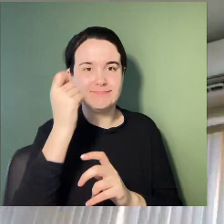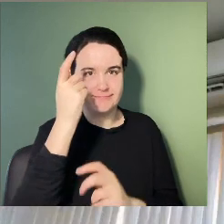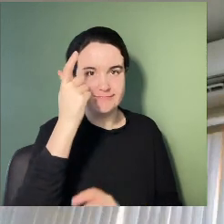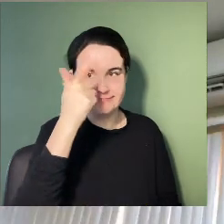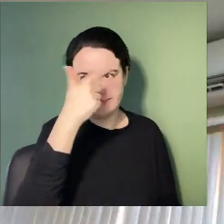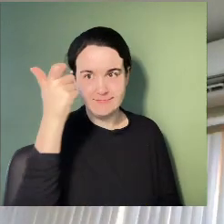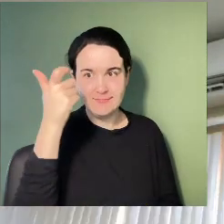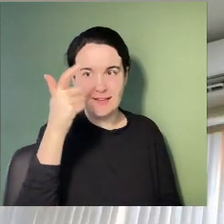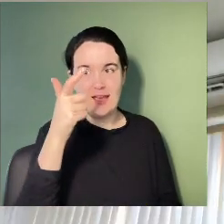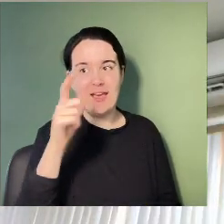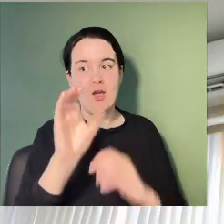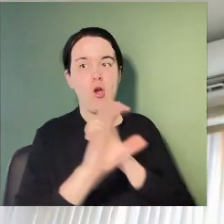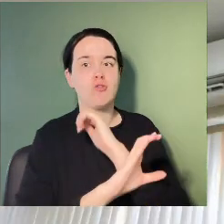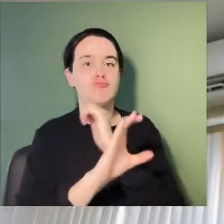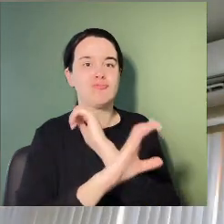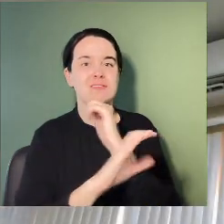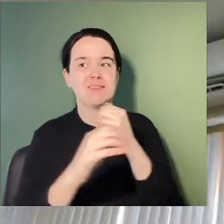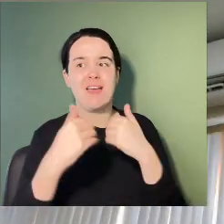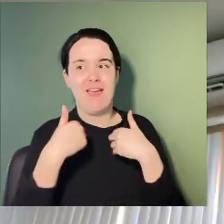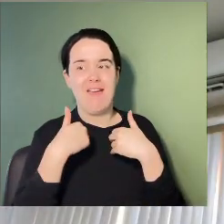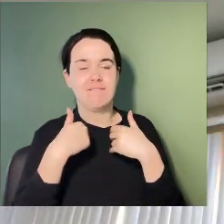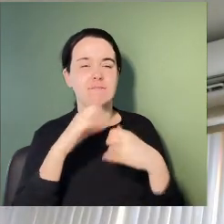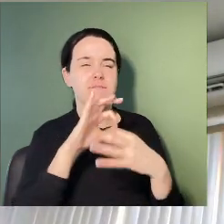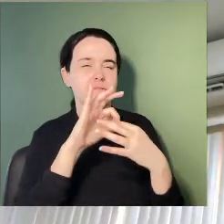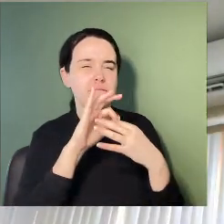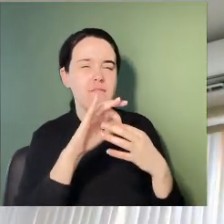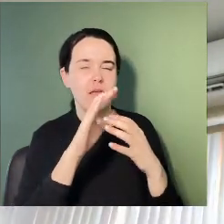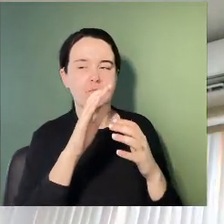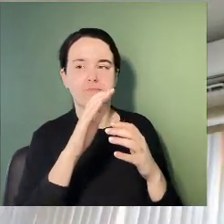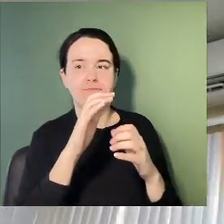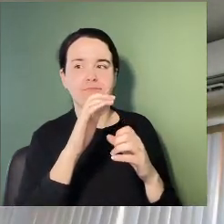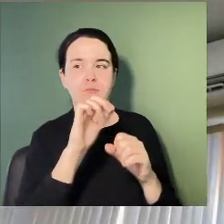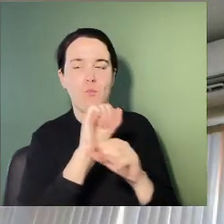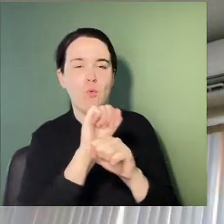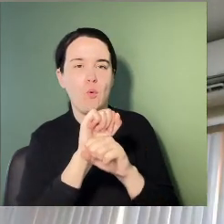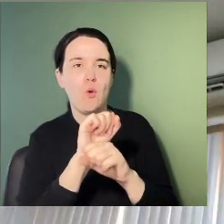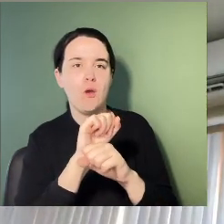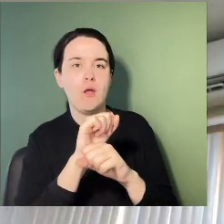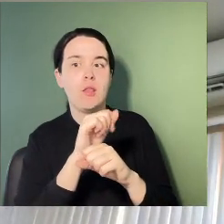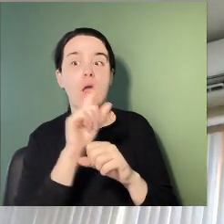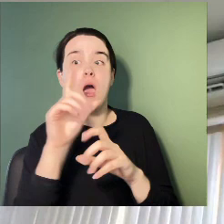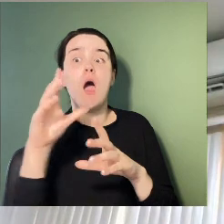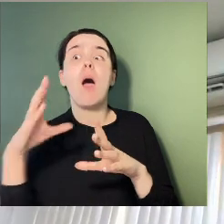countries with lots of infrastructure, that they are immune to these